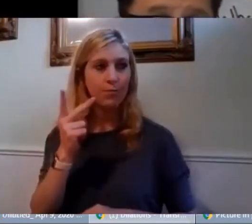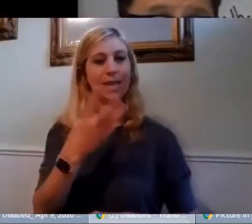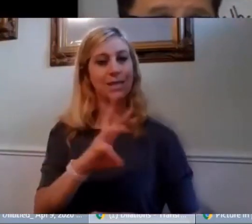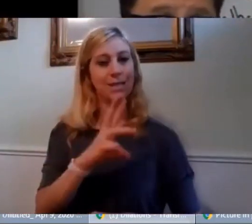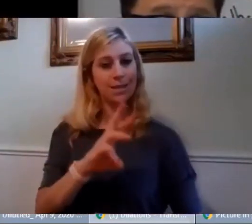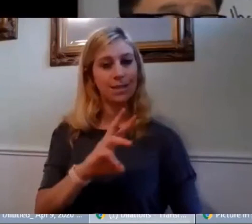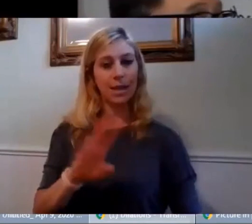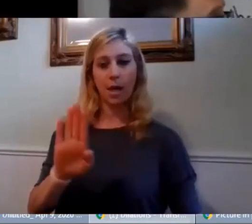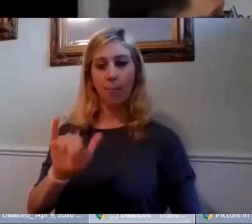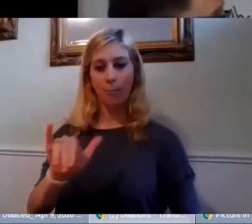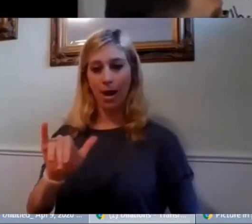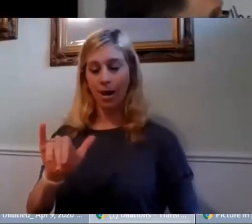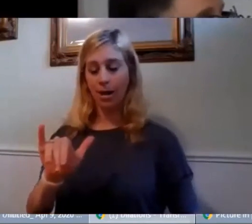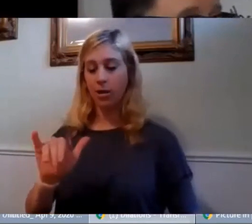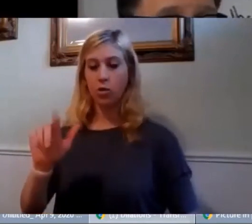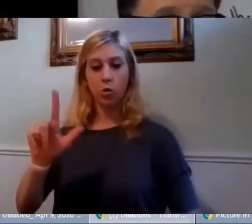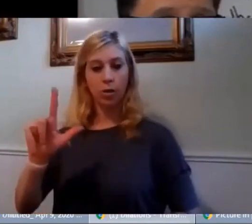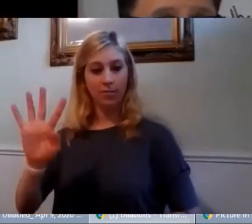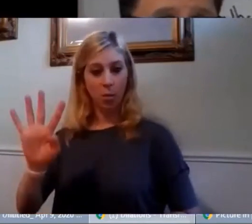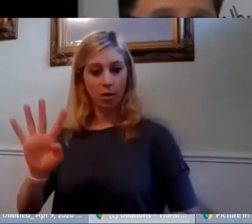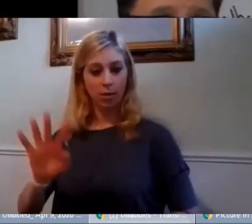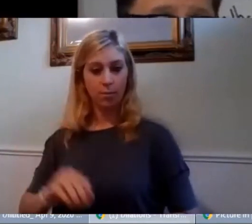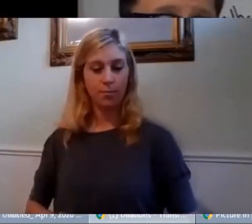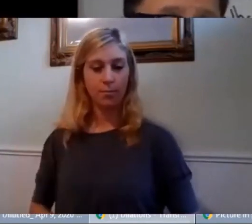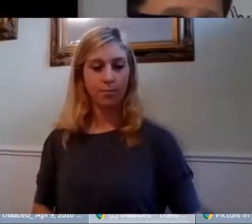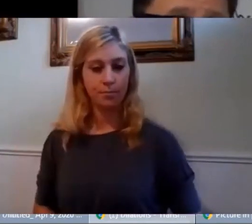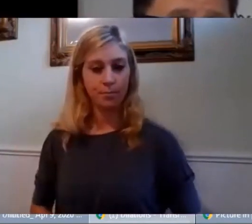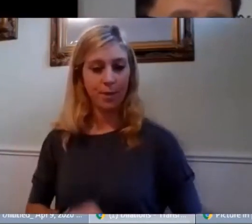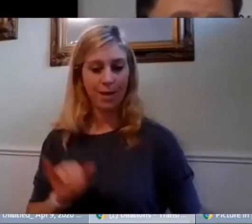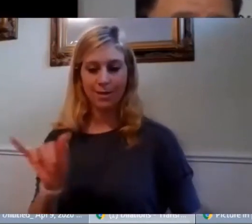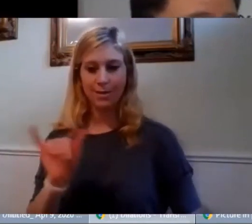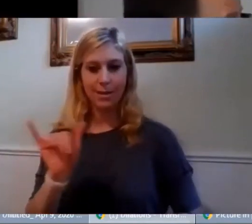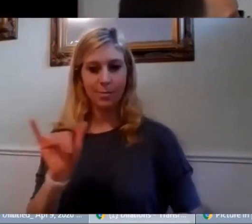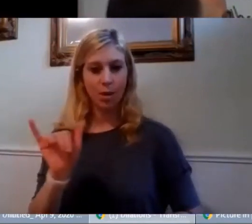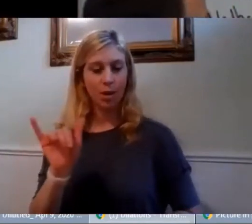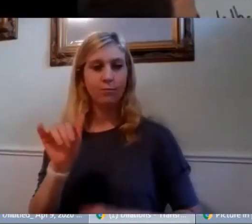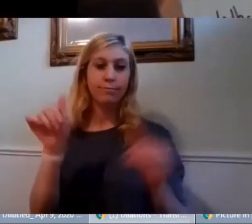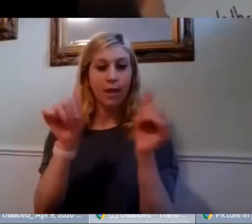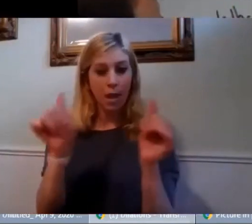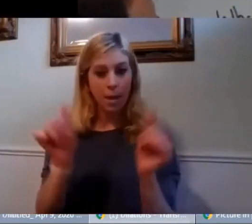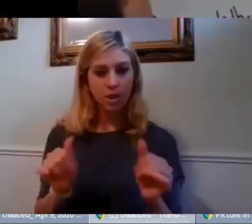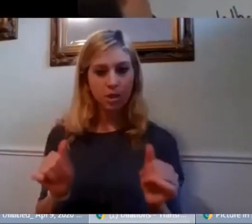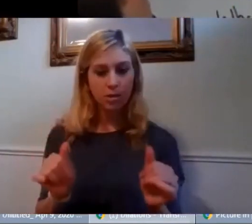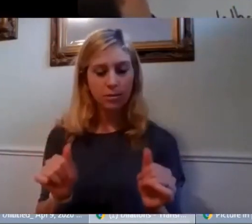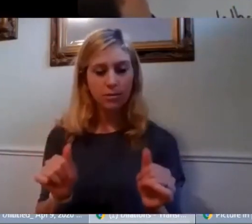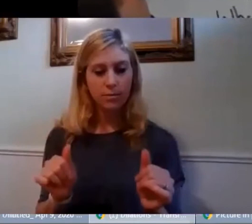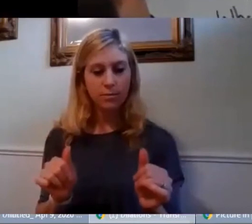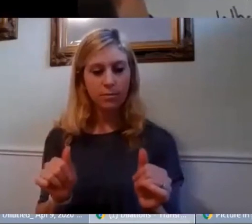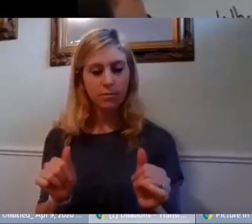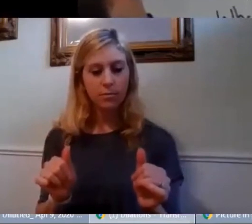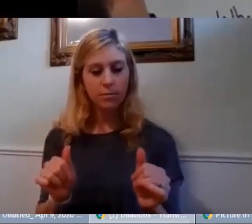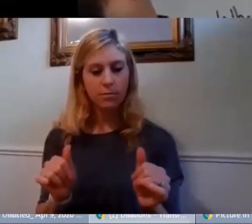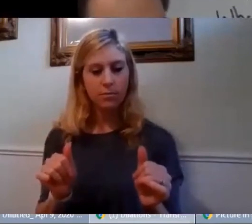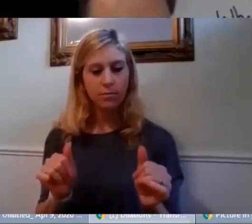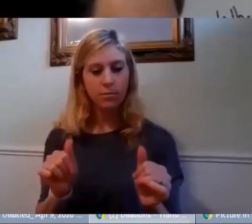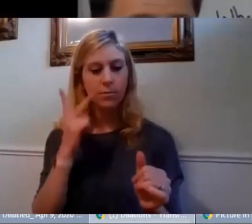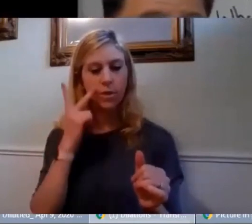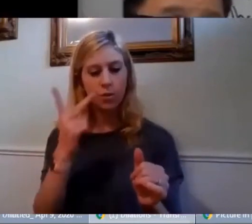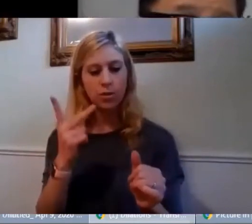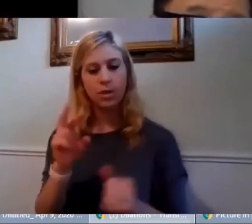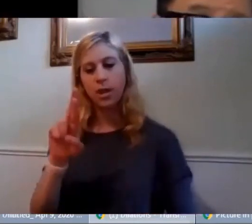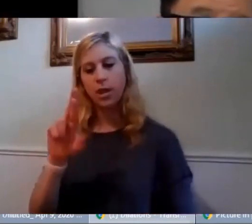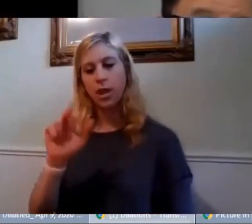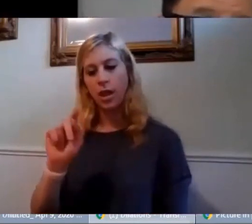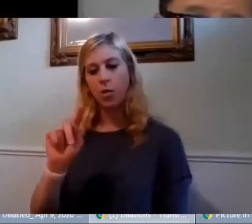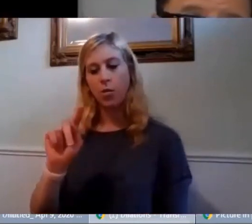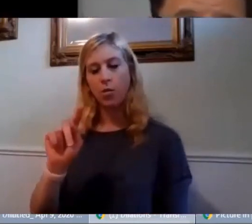similar images, right? Because they retain the ratio in respect to those legs. And let's see, how we're going to get from this to this.